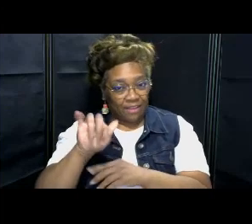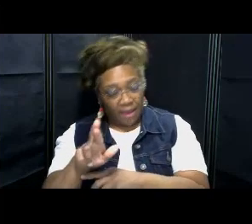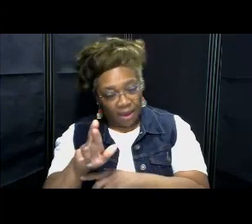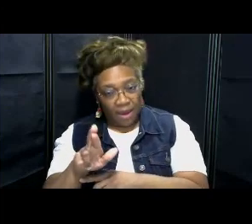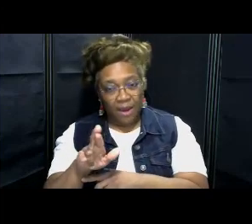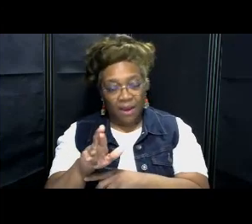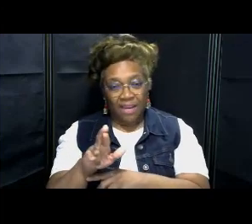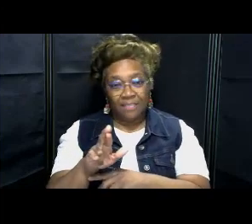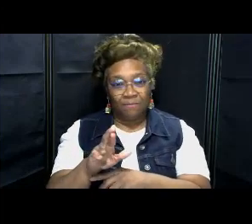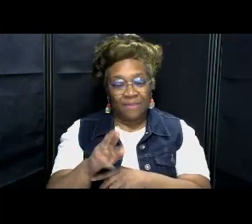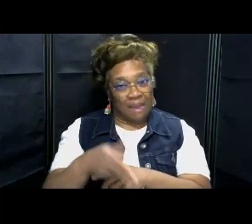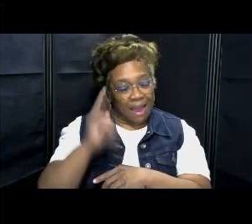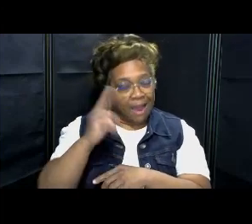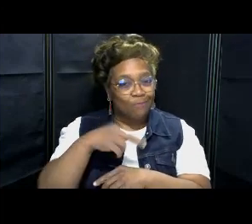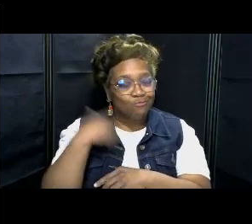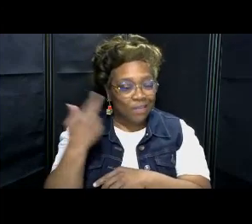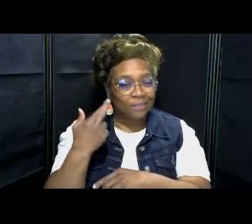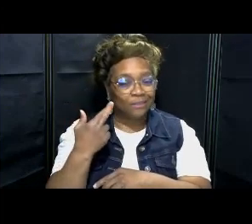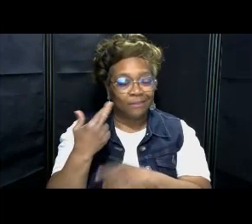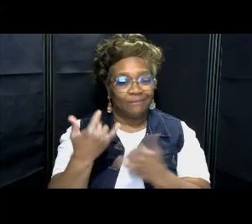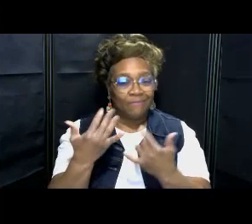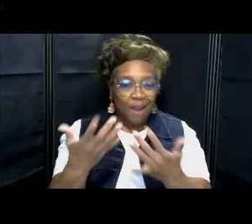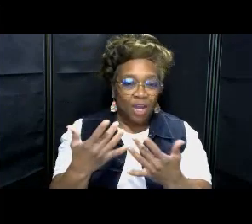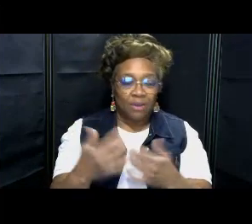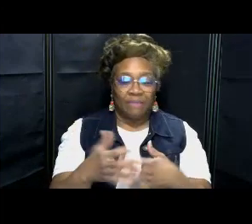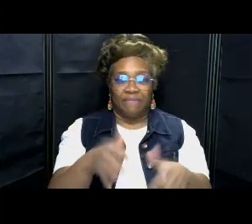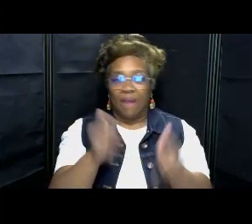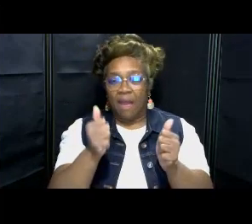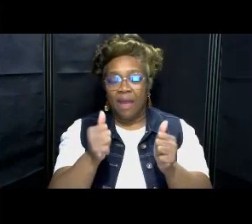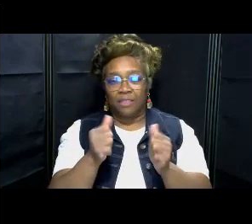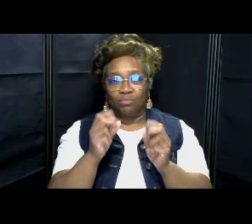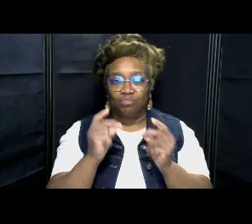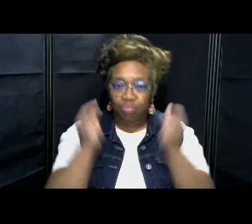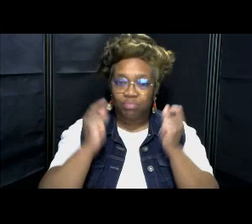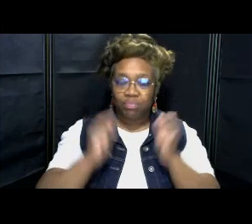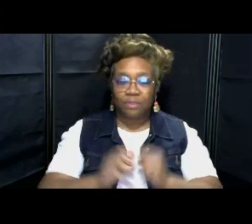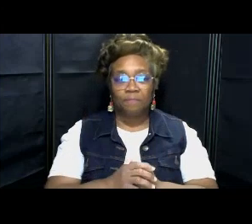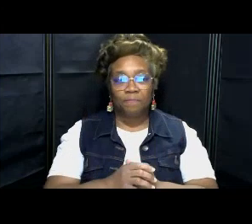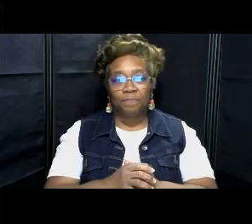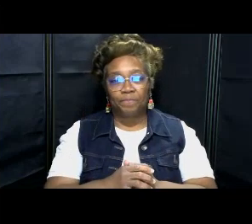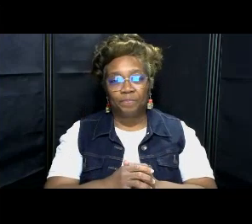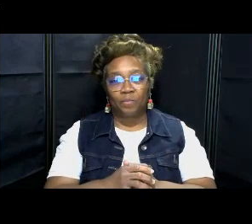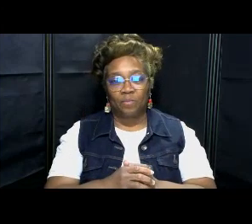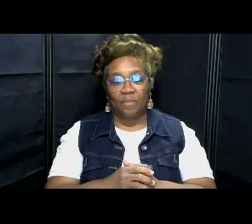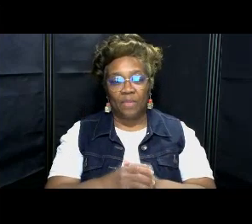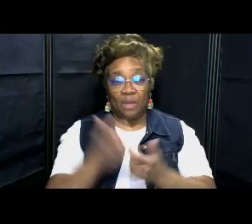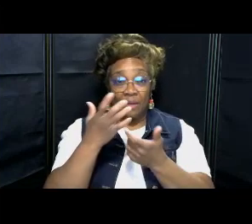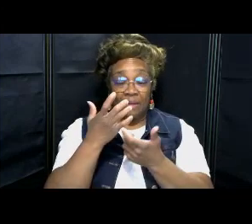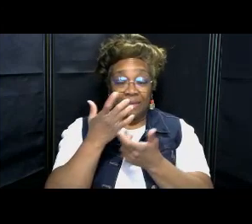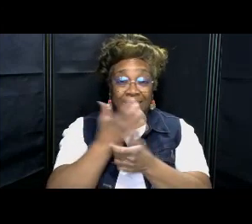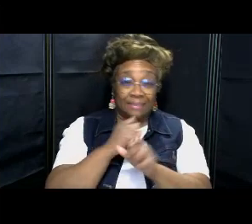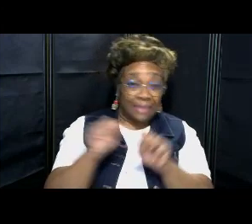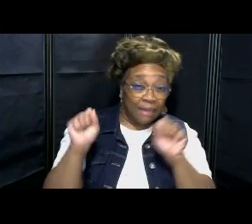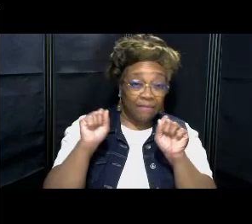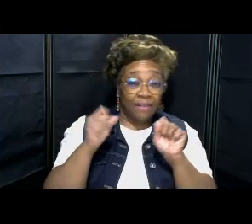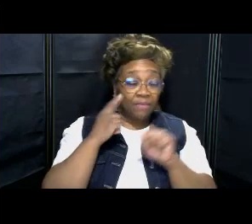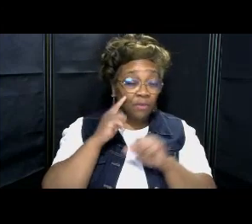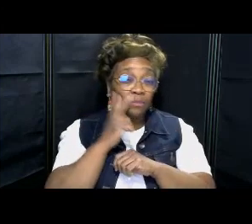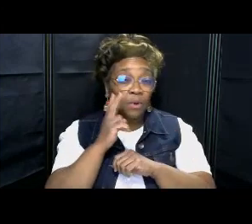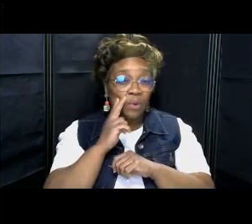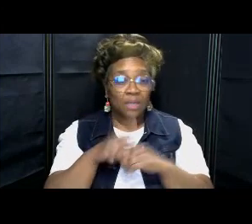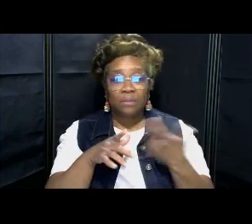fire burning fast and burning quick. So what are your safety tips for your smoking? Be alert, smoke